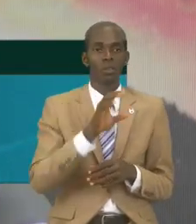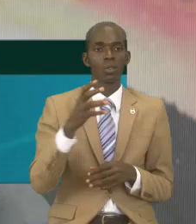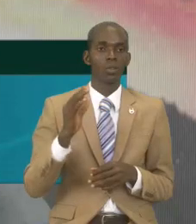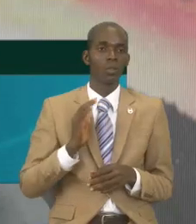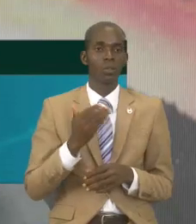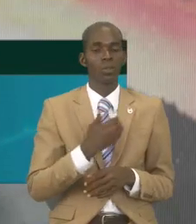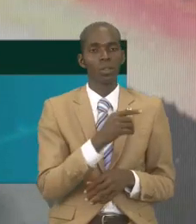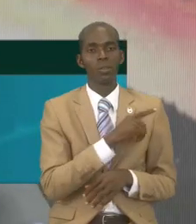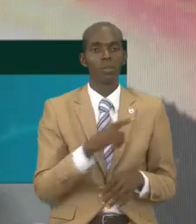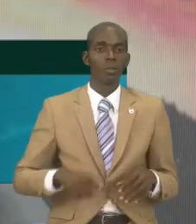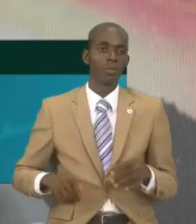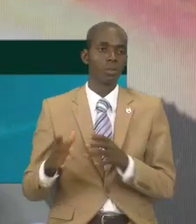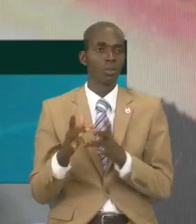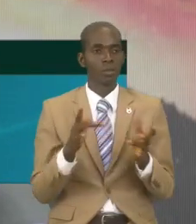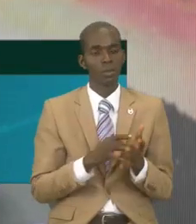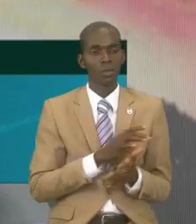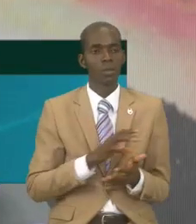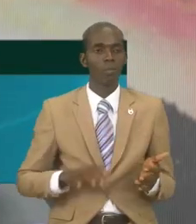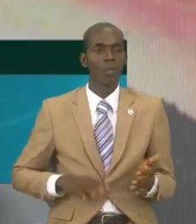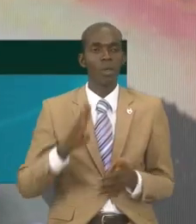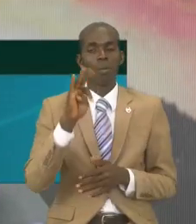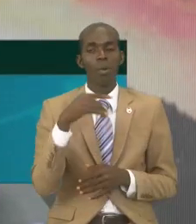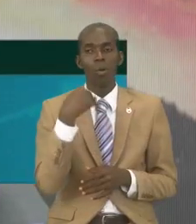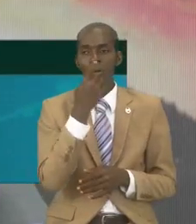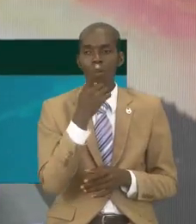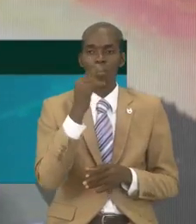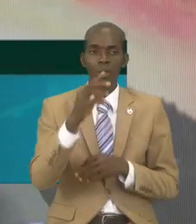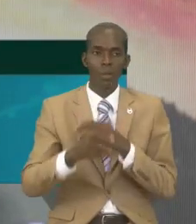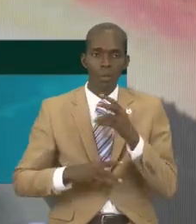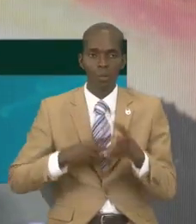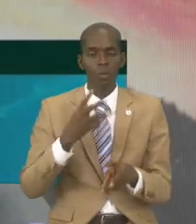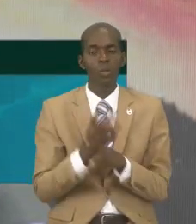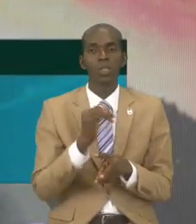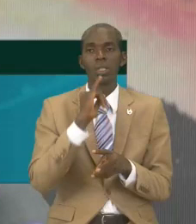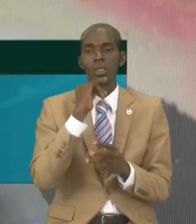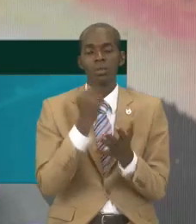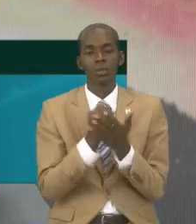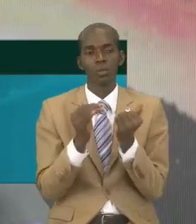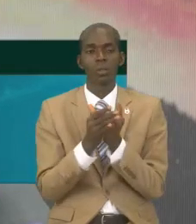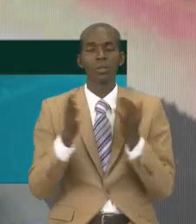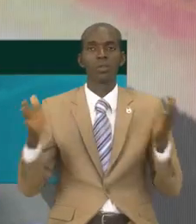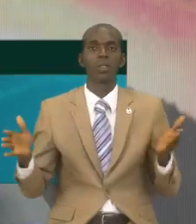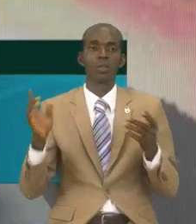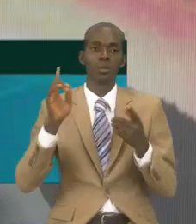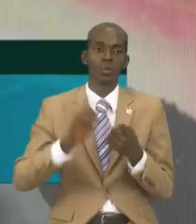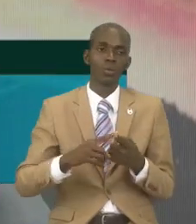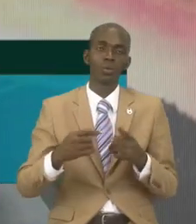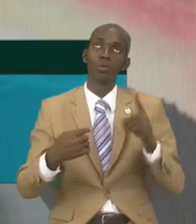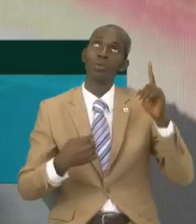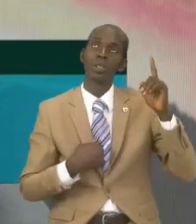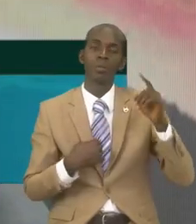Christ, by whom the world is crucified unto